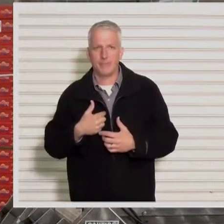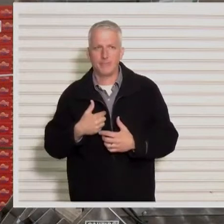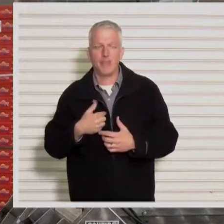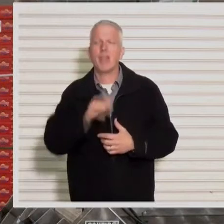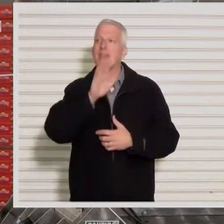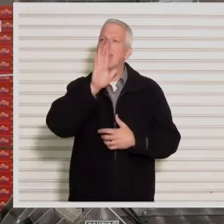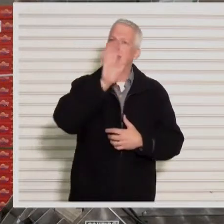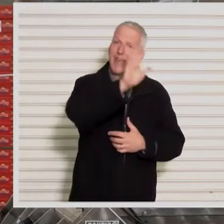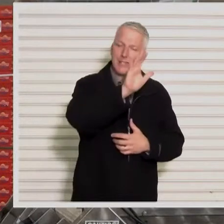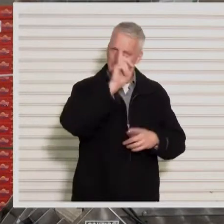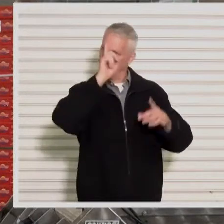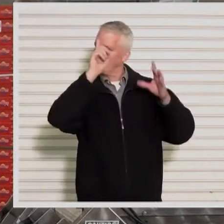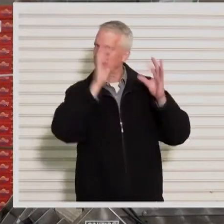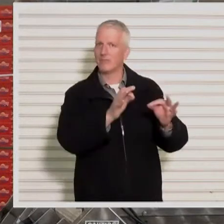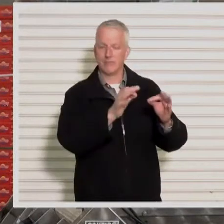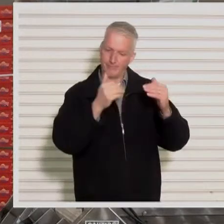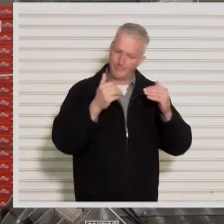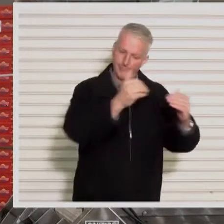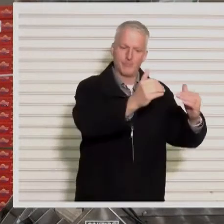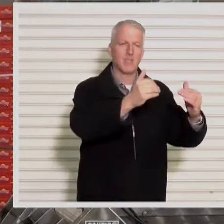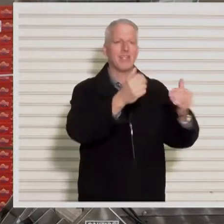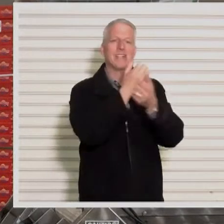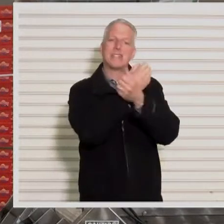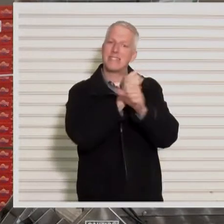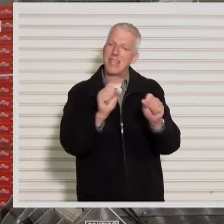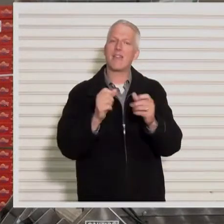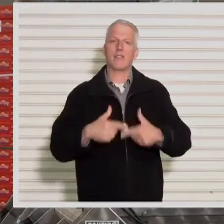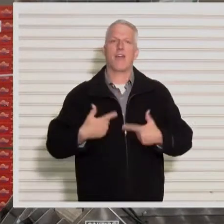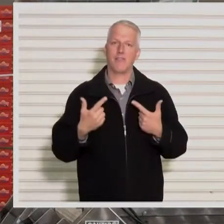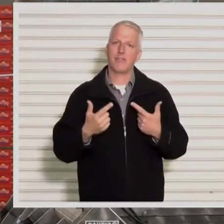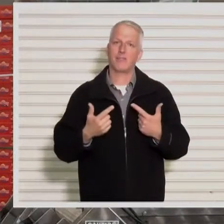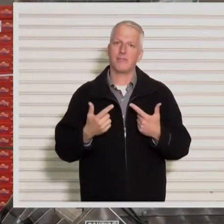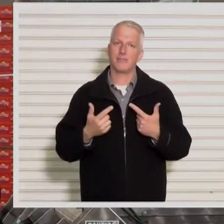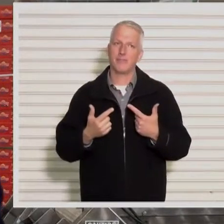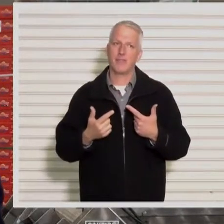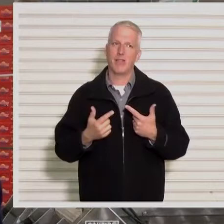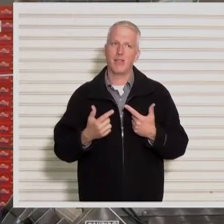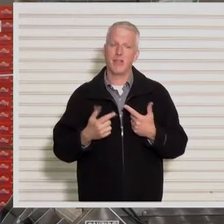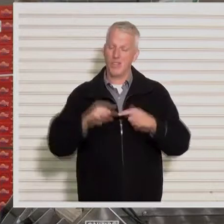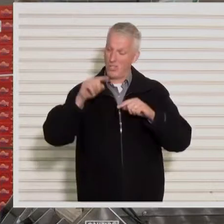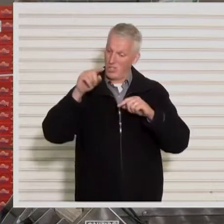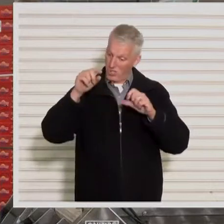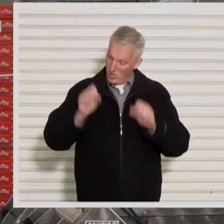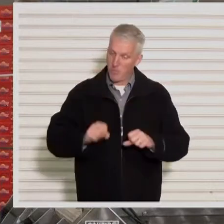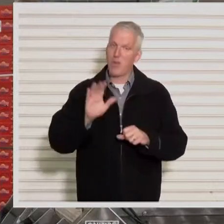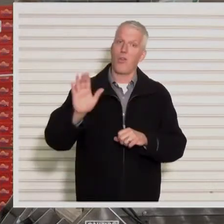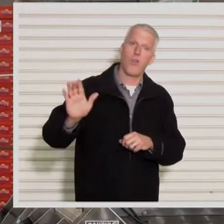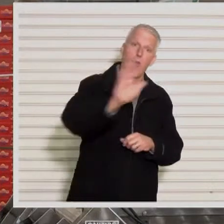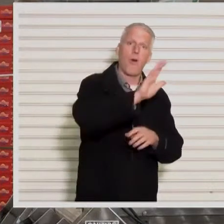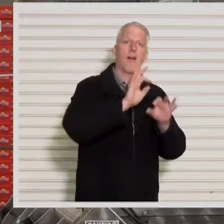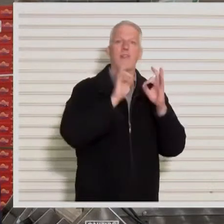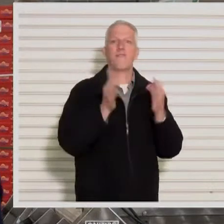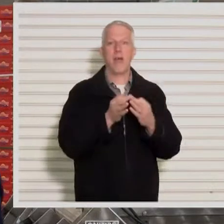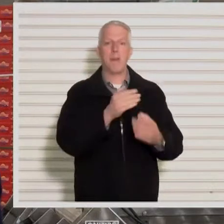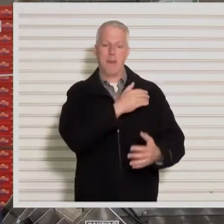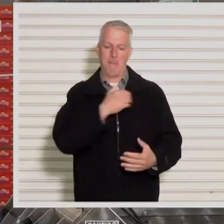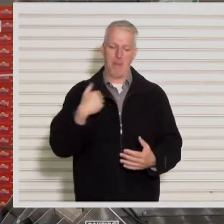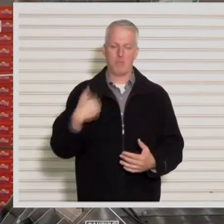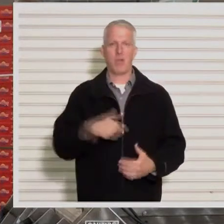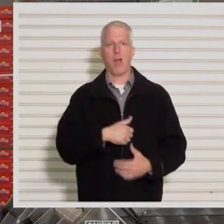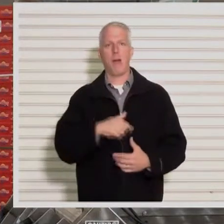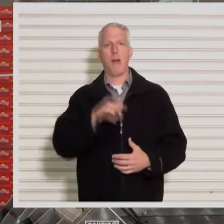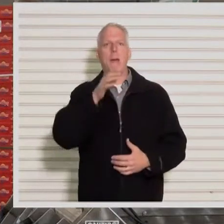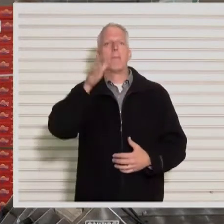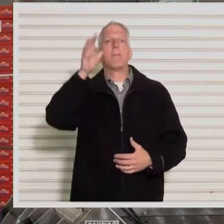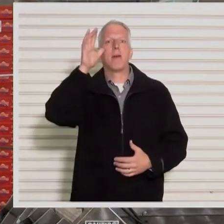his decision saved lives. It could have been your family members, our